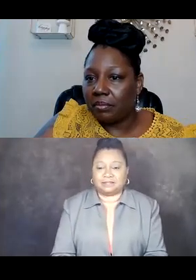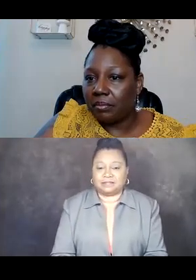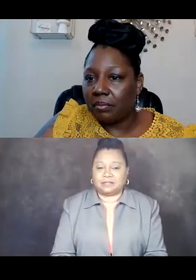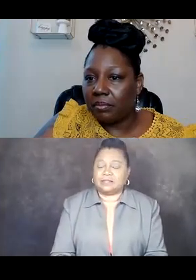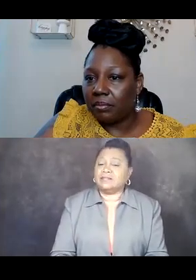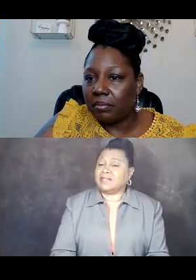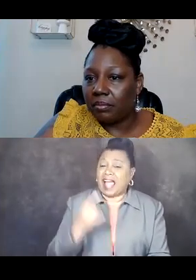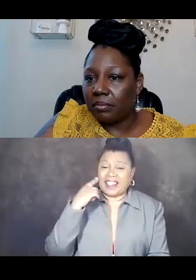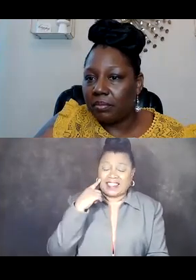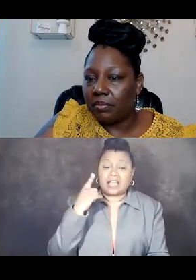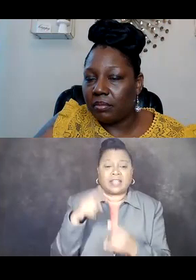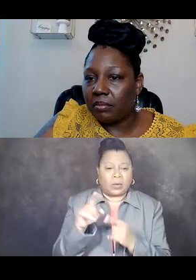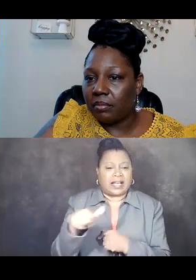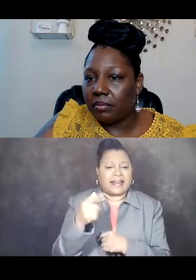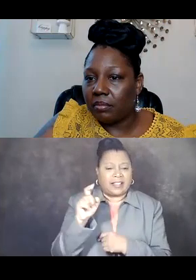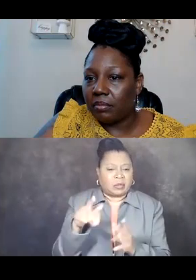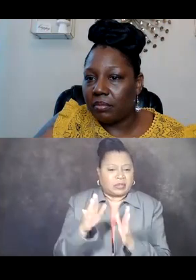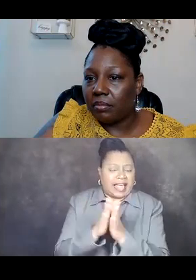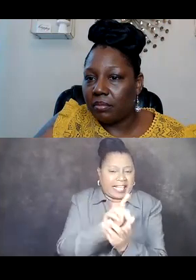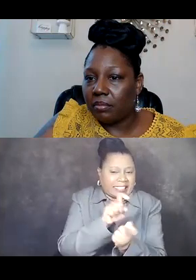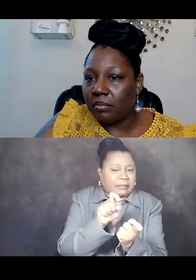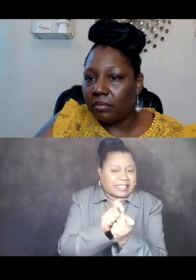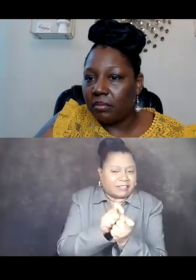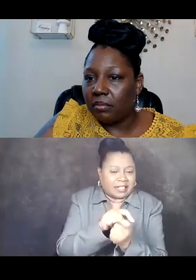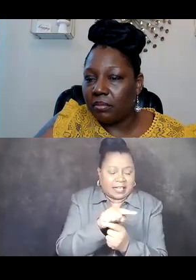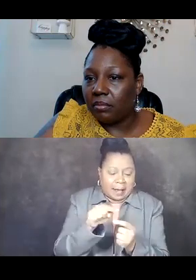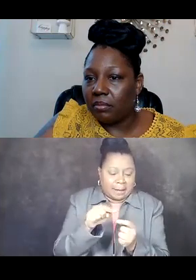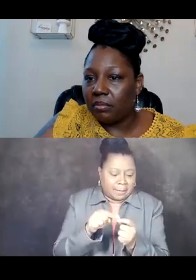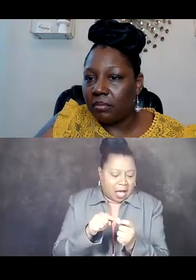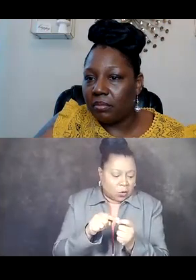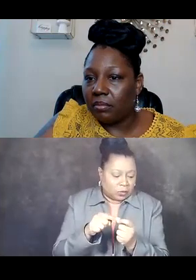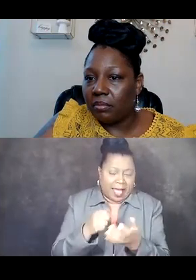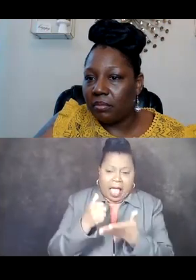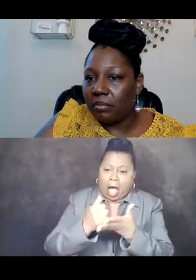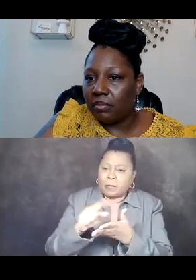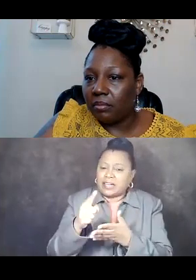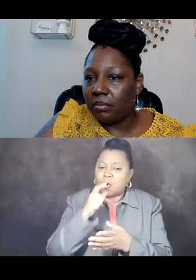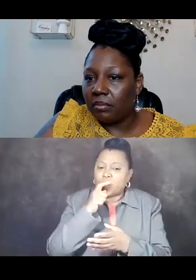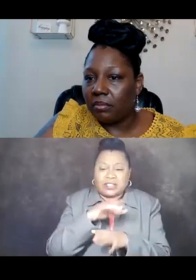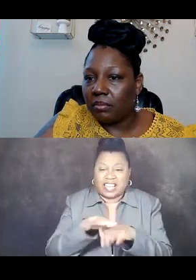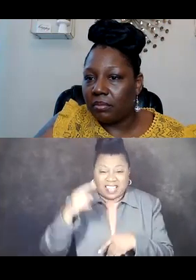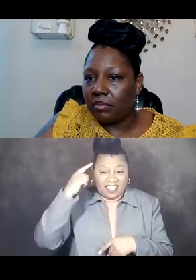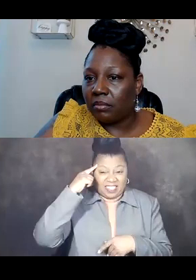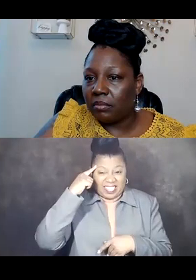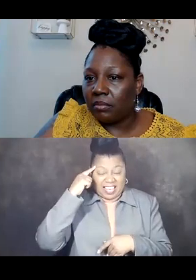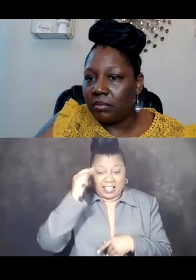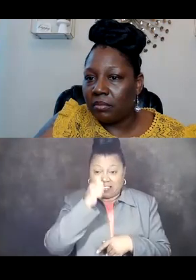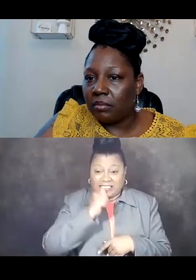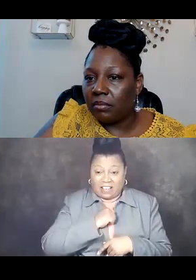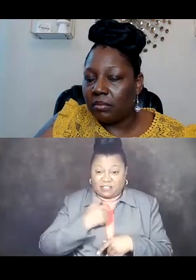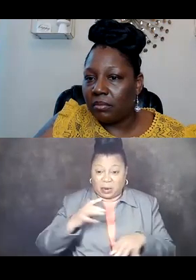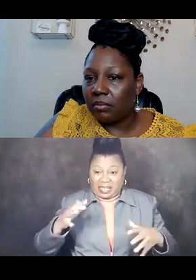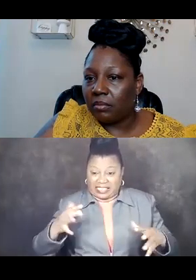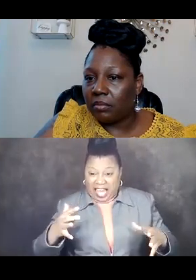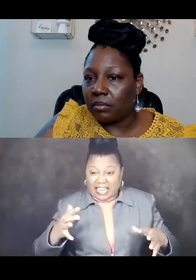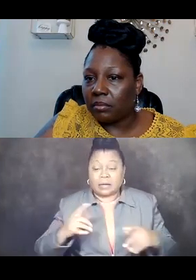I think there was another person that asked specifically about helping somebody who doesn't think that they're suffering from anxiety,